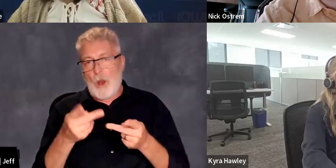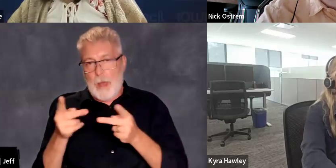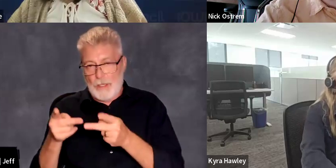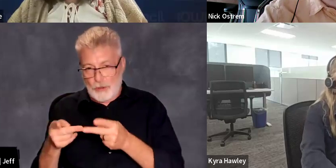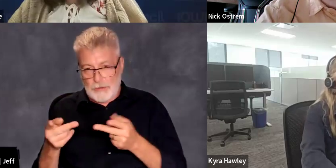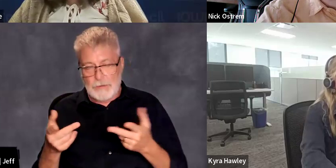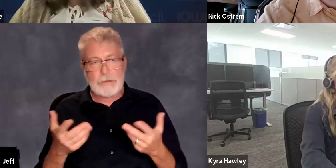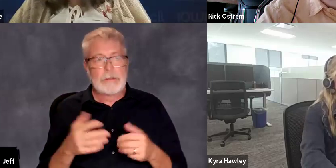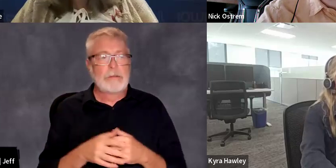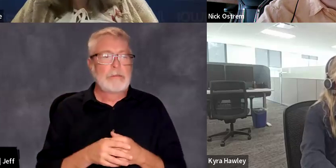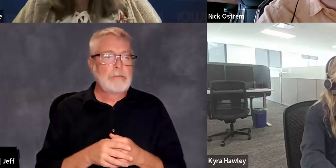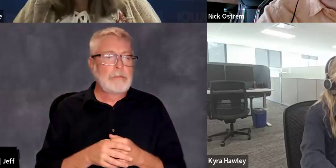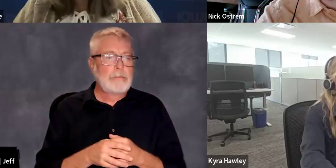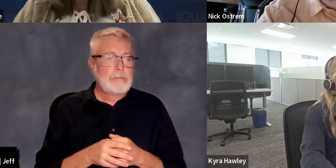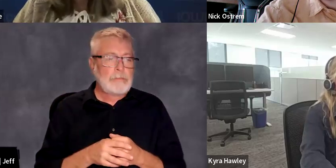places.